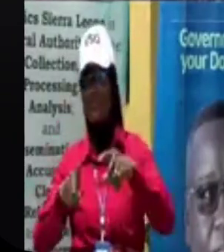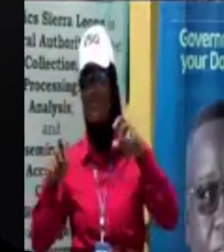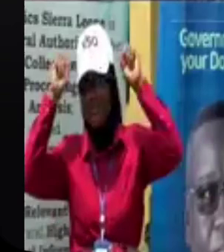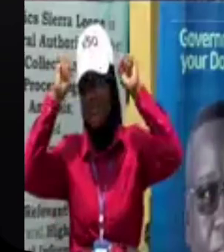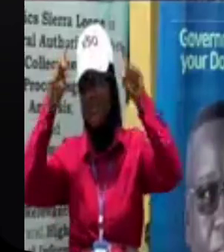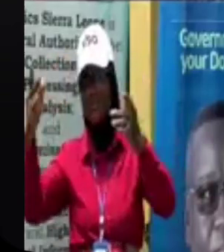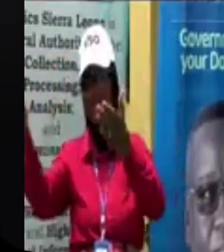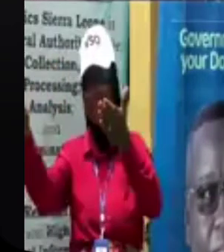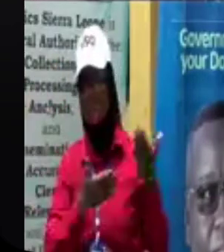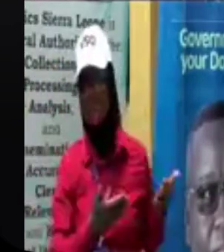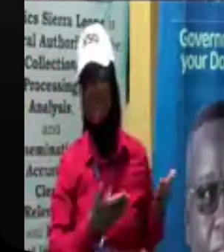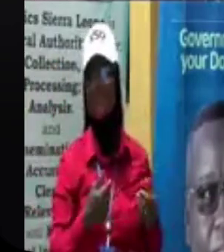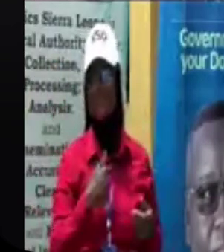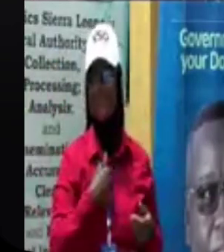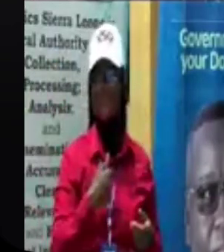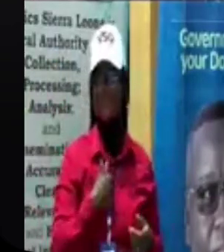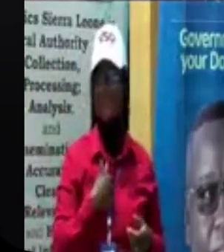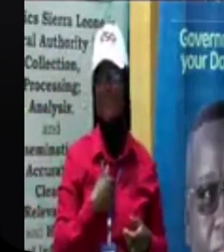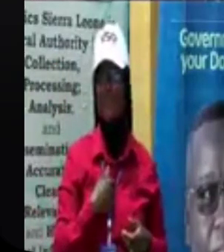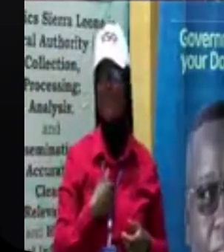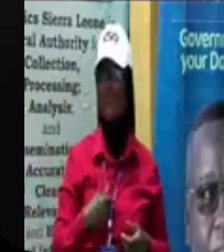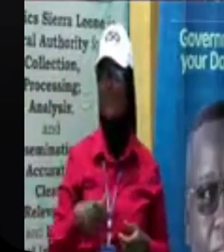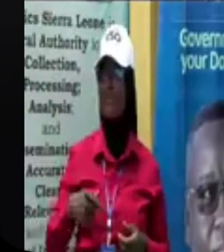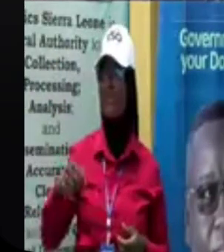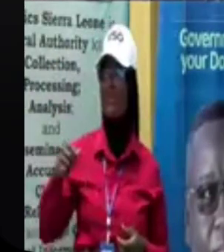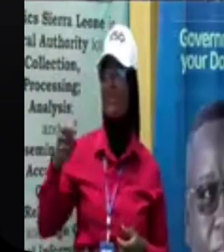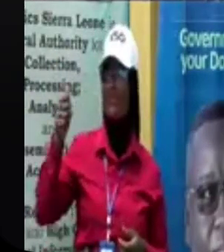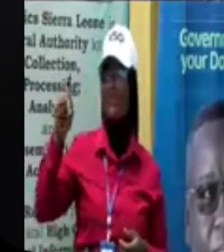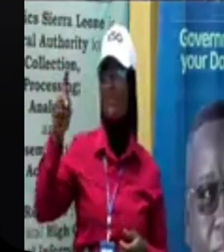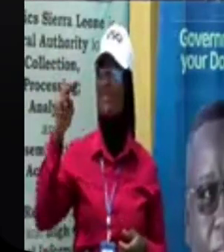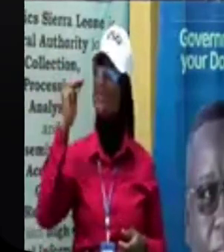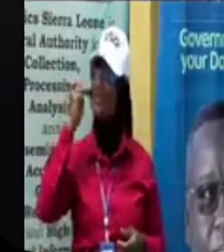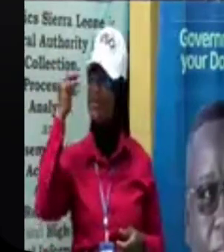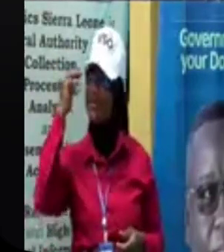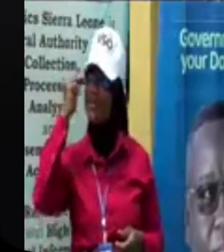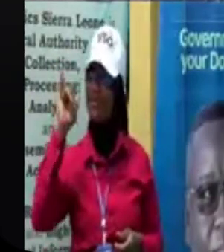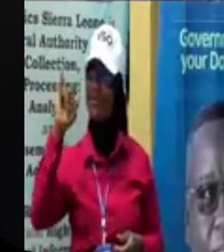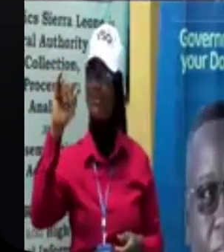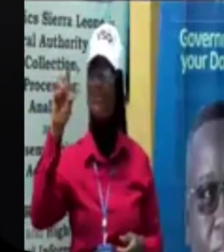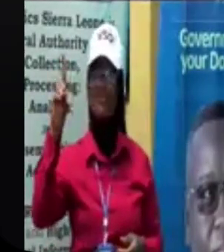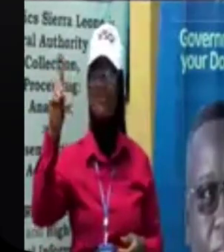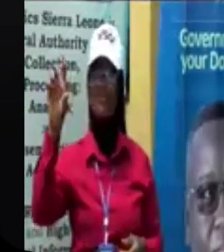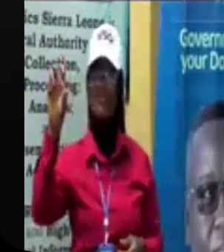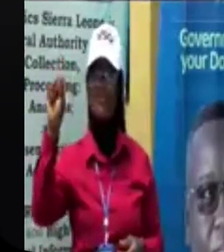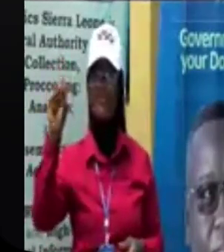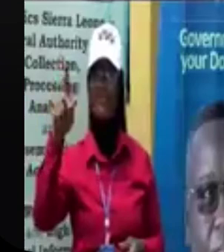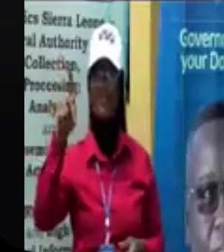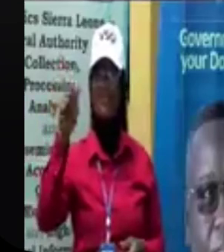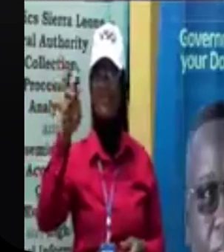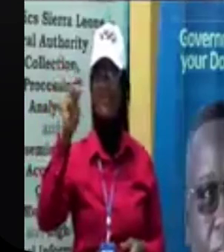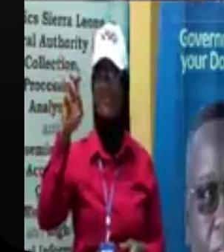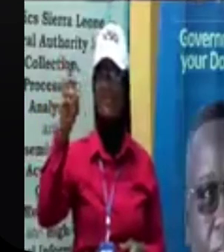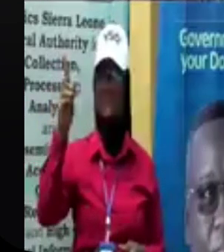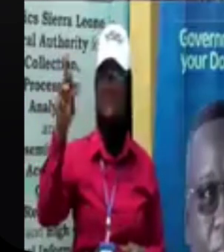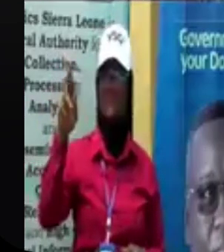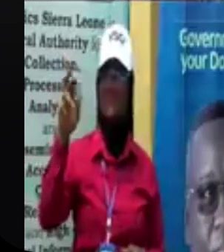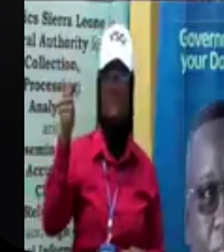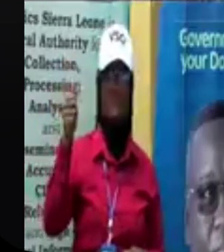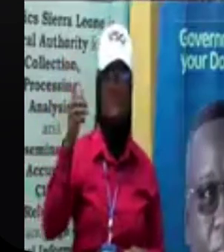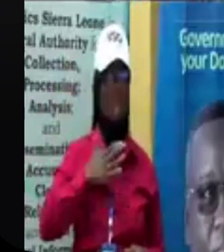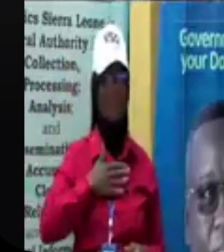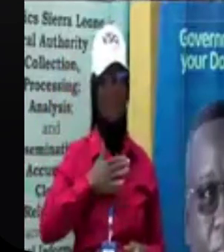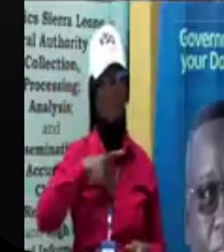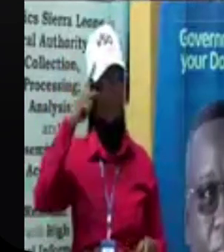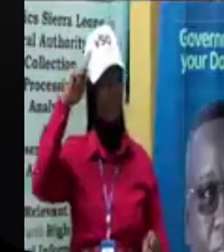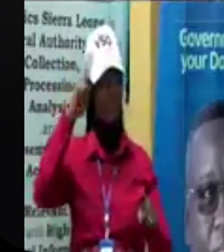for bring that camp. Me I ask the Mrs. IDS Kabara. My brother died 2014,